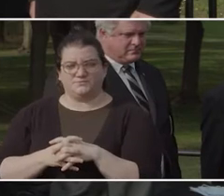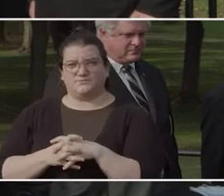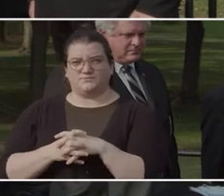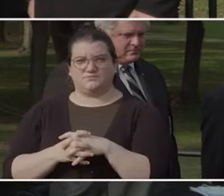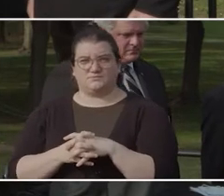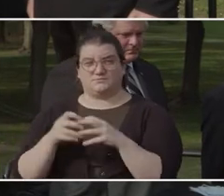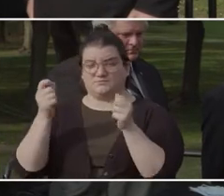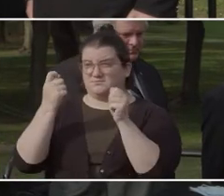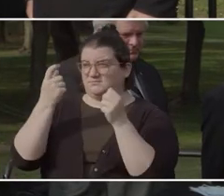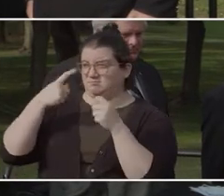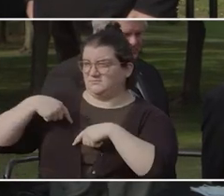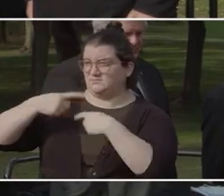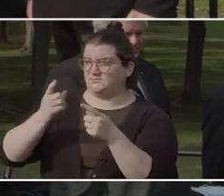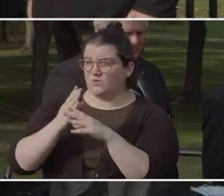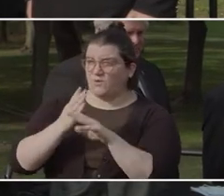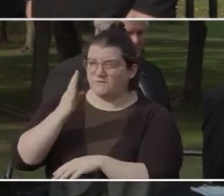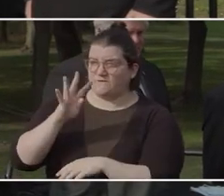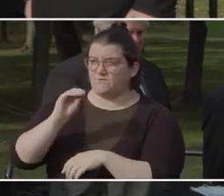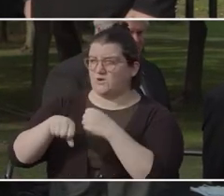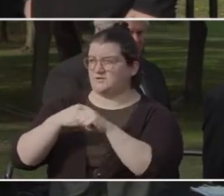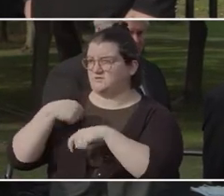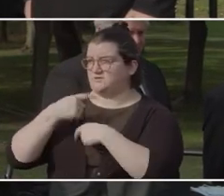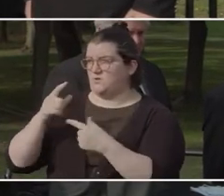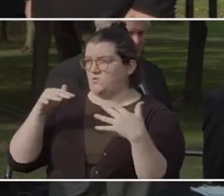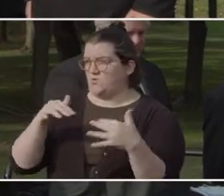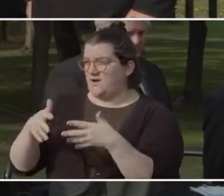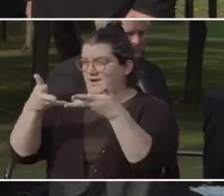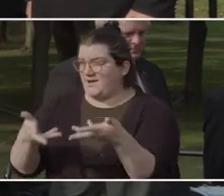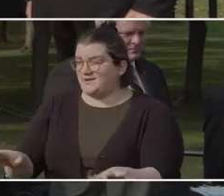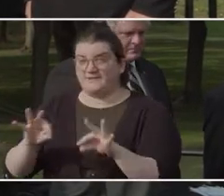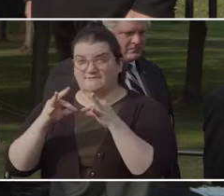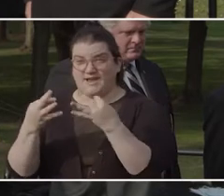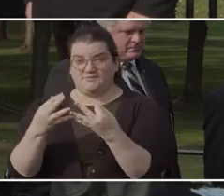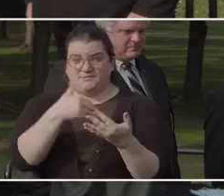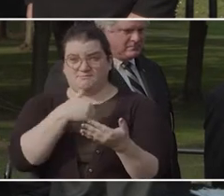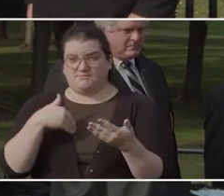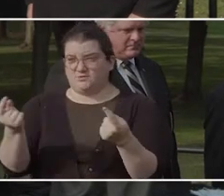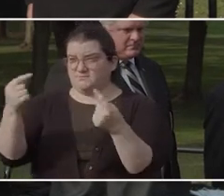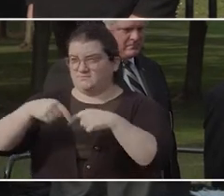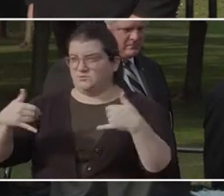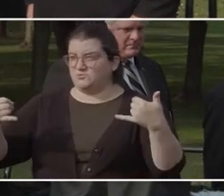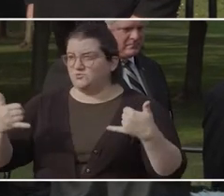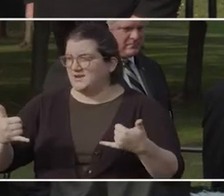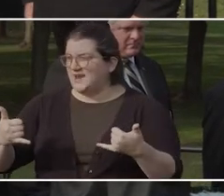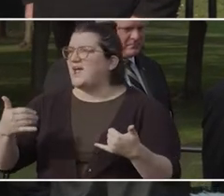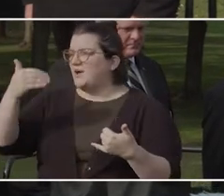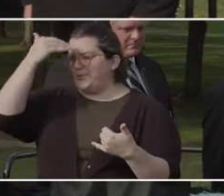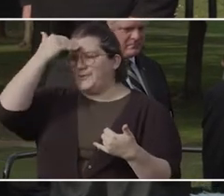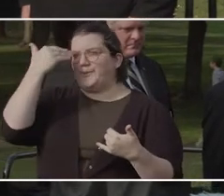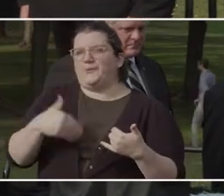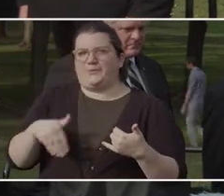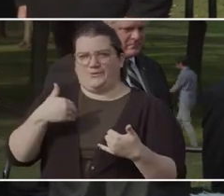While it has been more than 40 years since the war ended, the family members here with us today know all too well the impact of the Vietnam